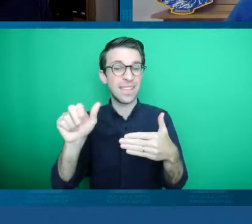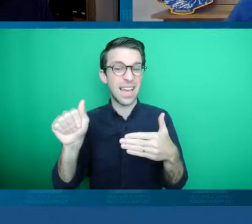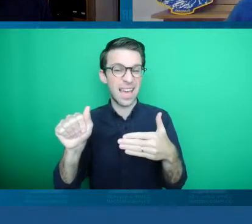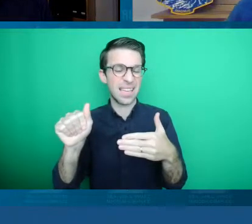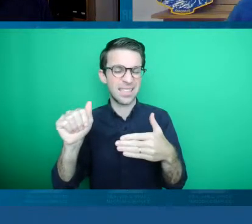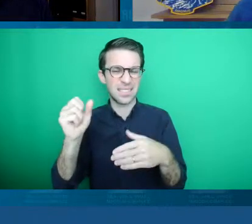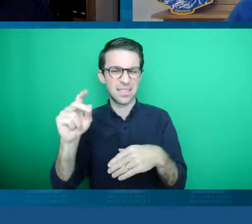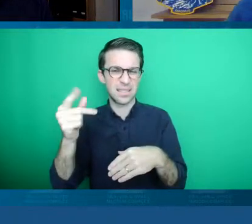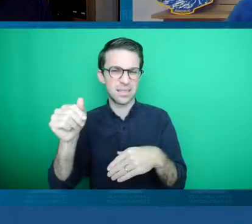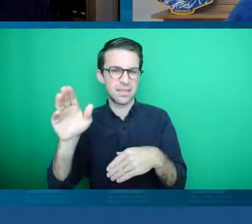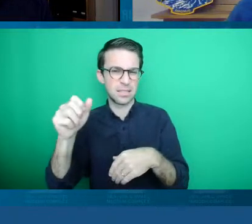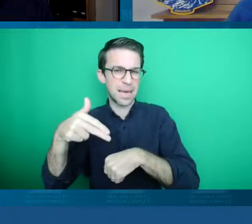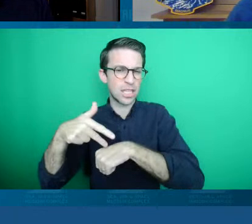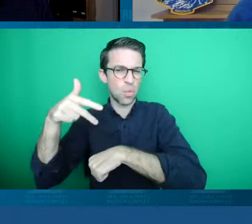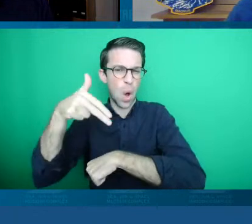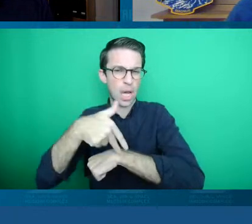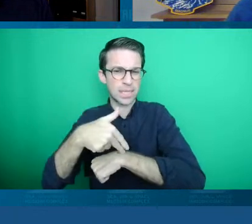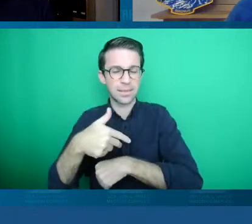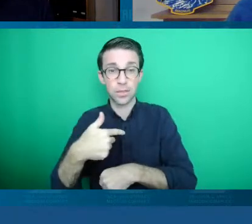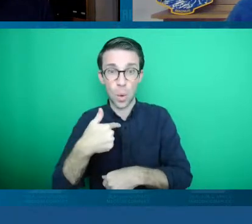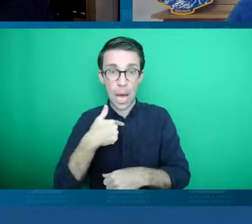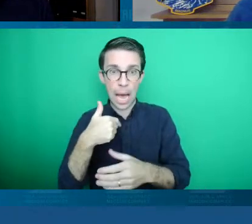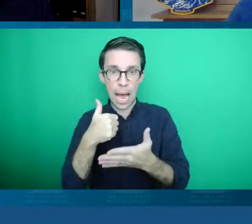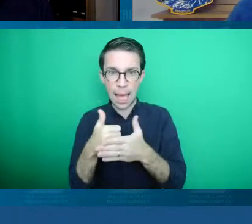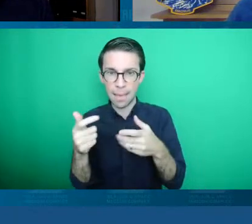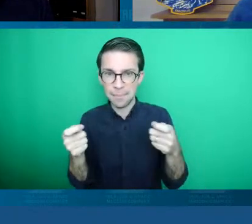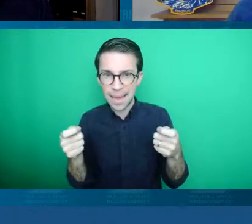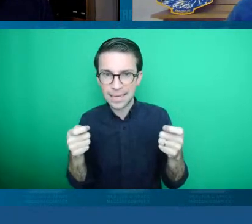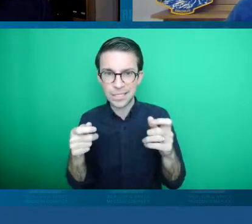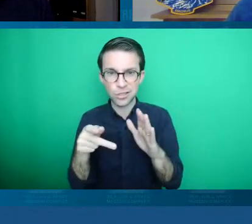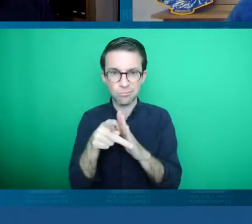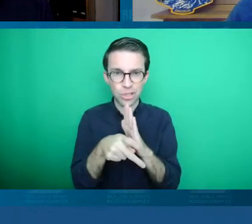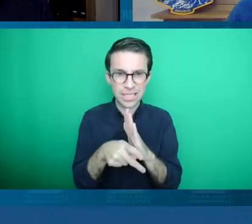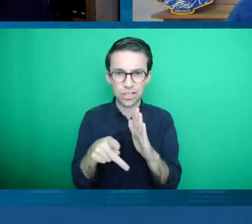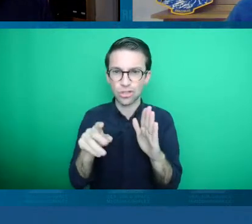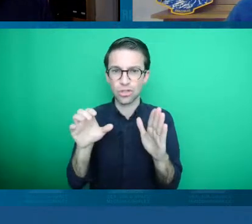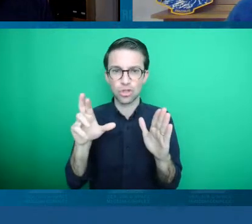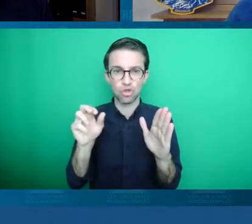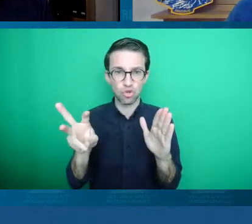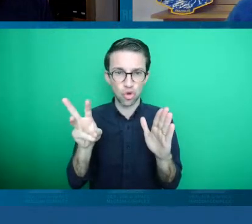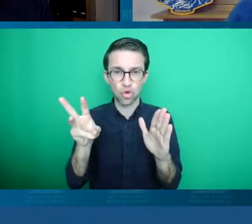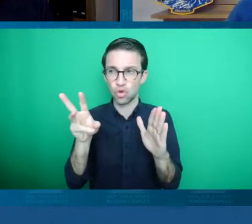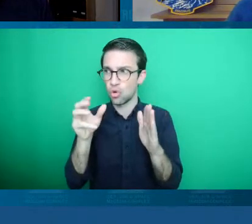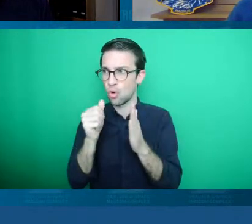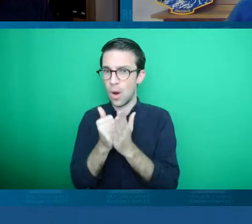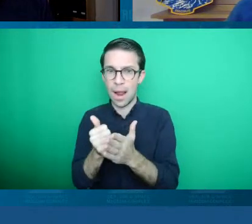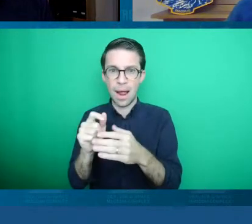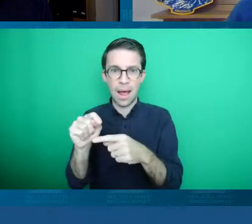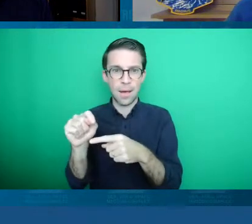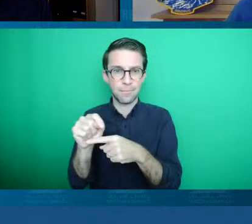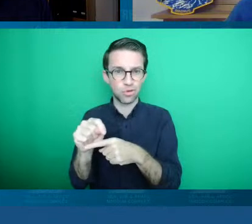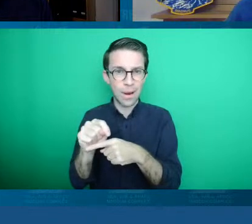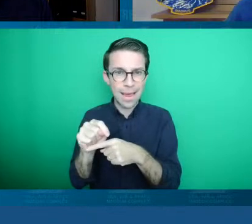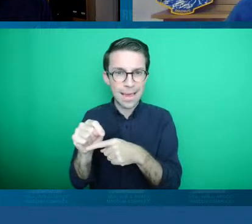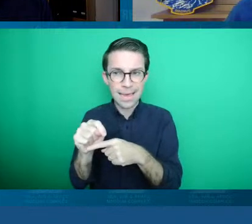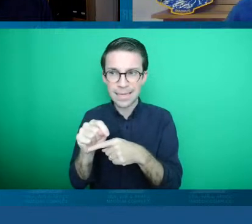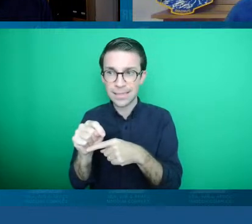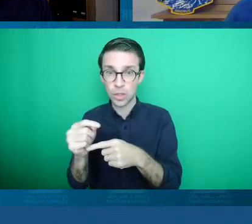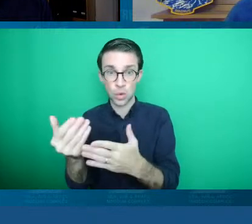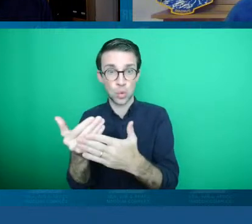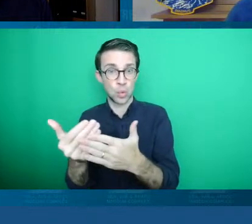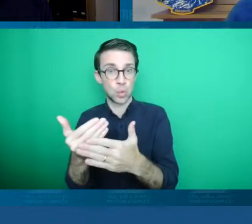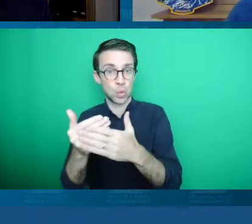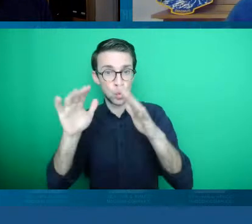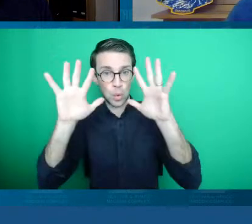help manage from our side, the procedures, the crews that are doing that, help train the upcoming astronauts for